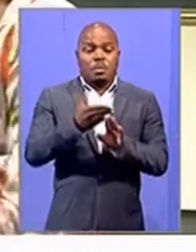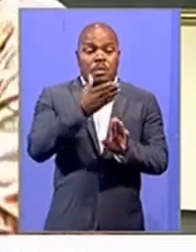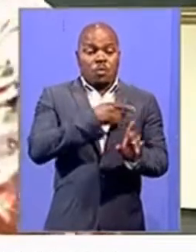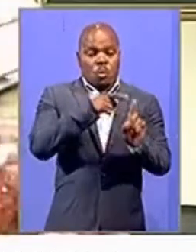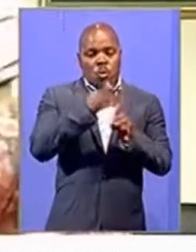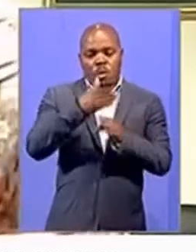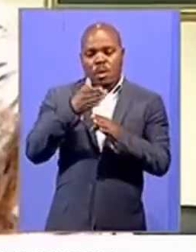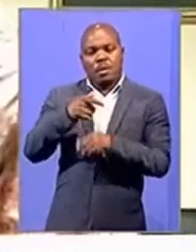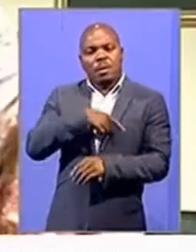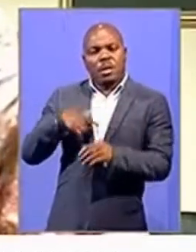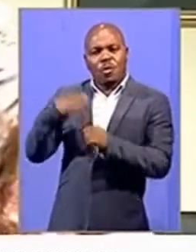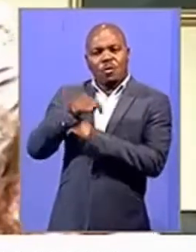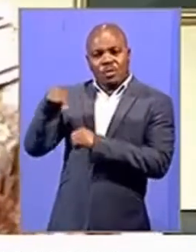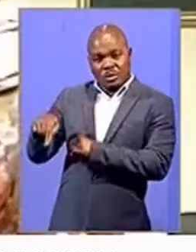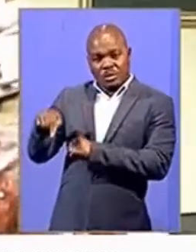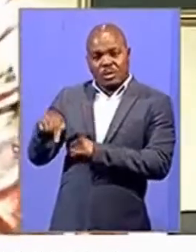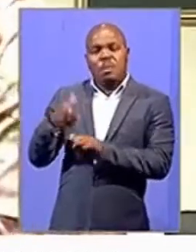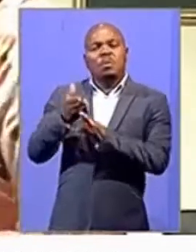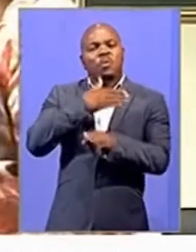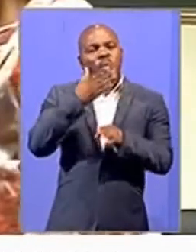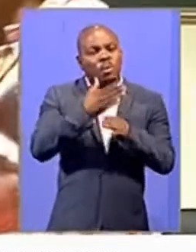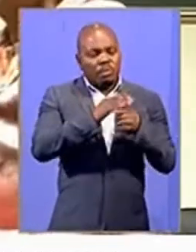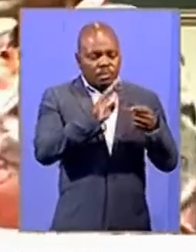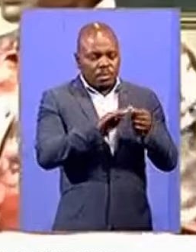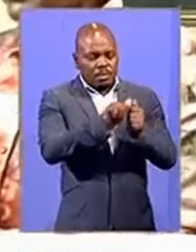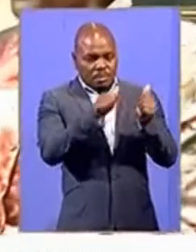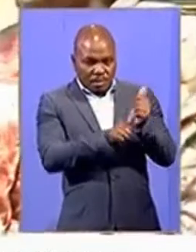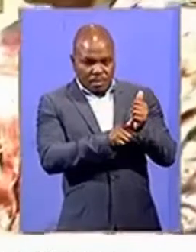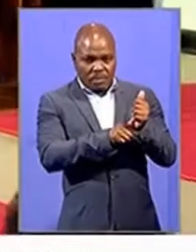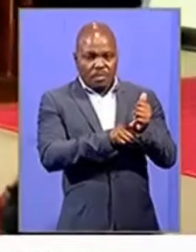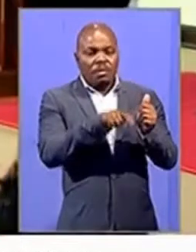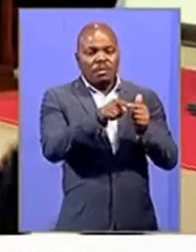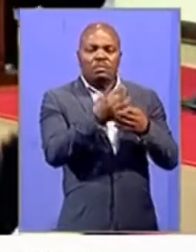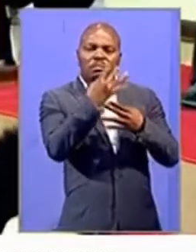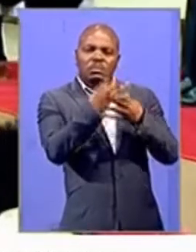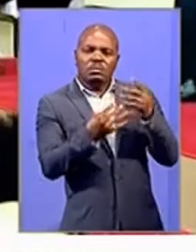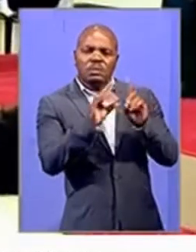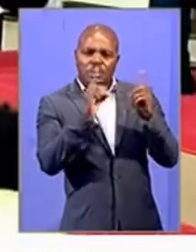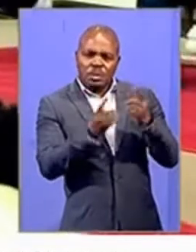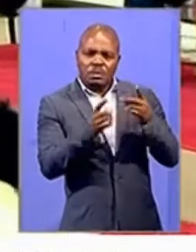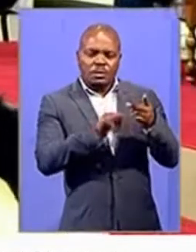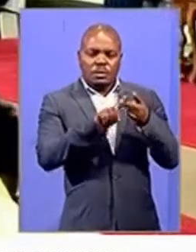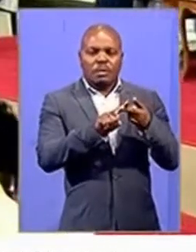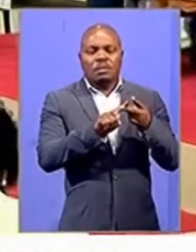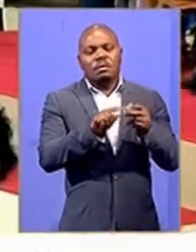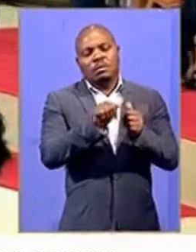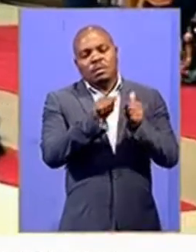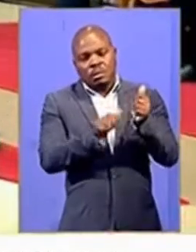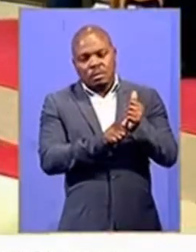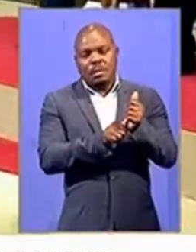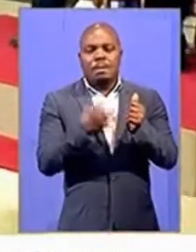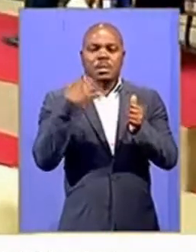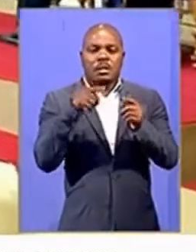mo kantorong ya moporesidente, Professor Mkhize o dirile jaaka Motlatsatona ya ditirelo tsa kgopololo, Motlatsatona ya tlhabololo ya